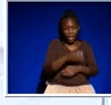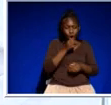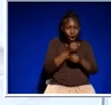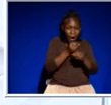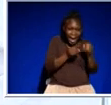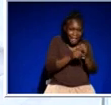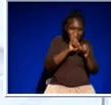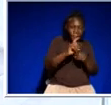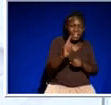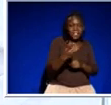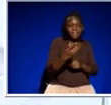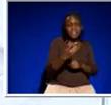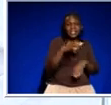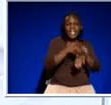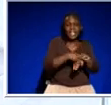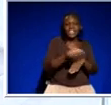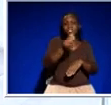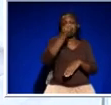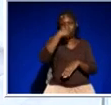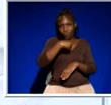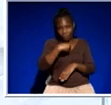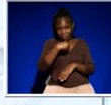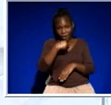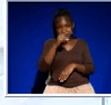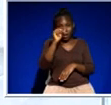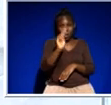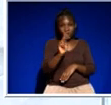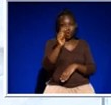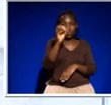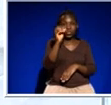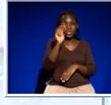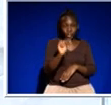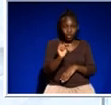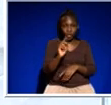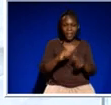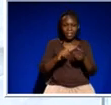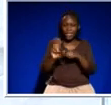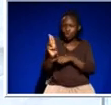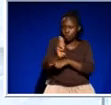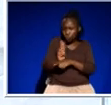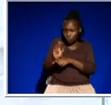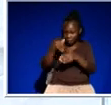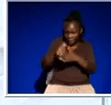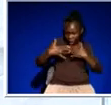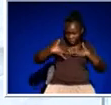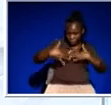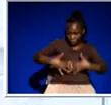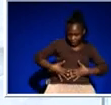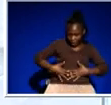acquire the food substances. They are utilized in the bodies, and